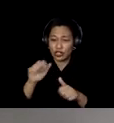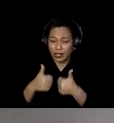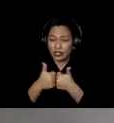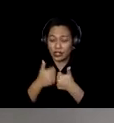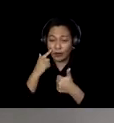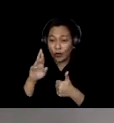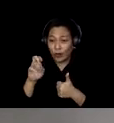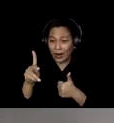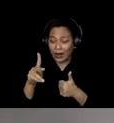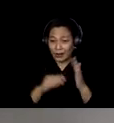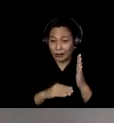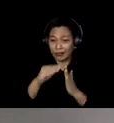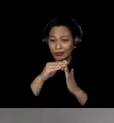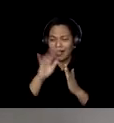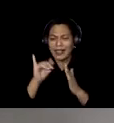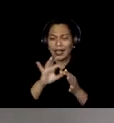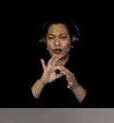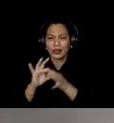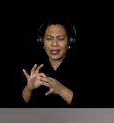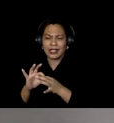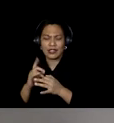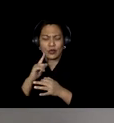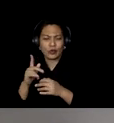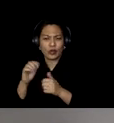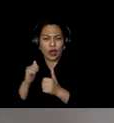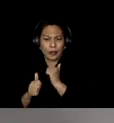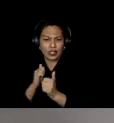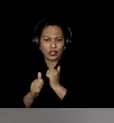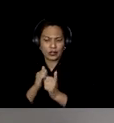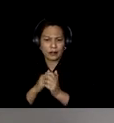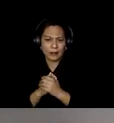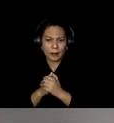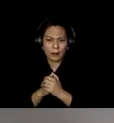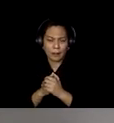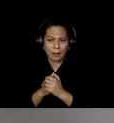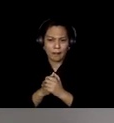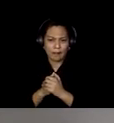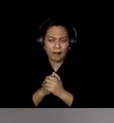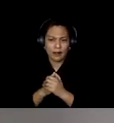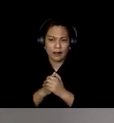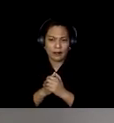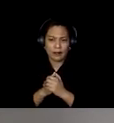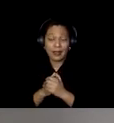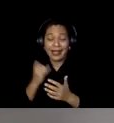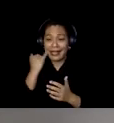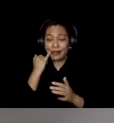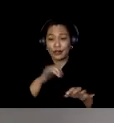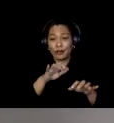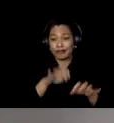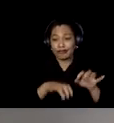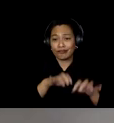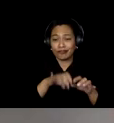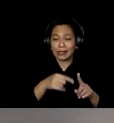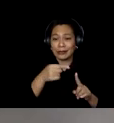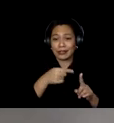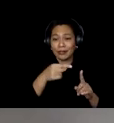to do with competition. So there are certain things where if you enter a search word,